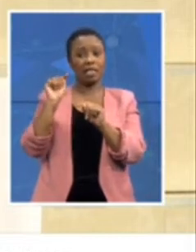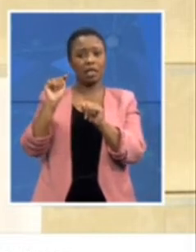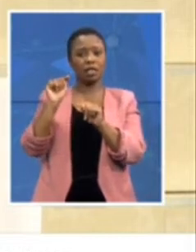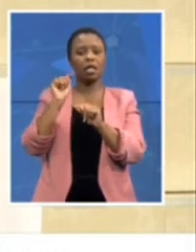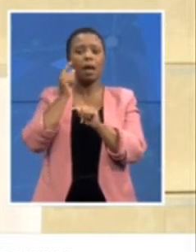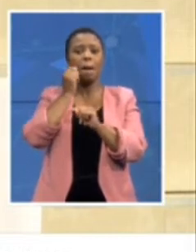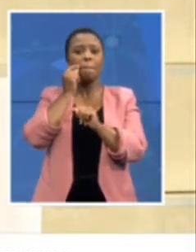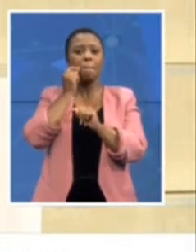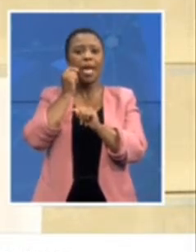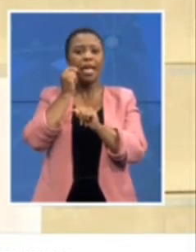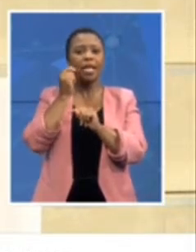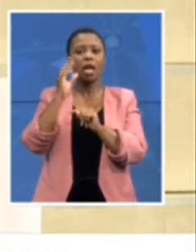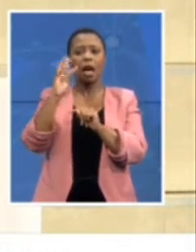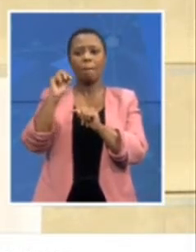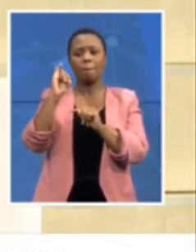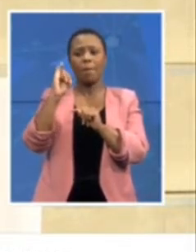Kambule.